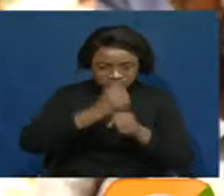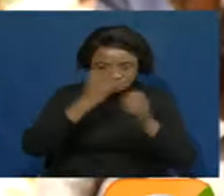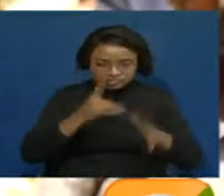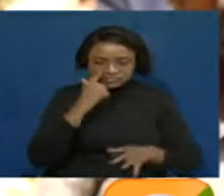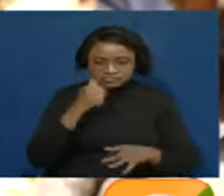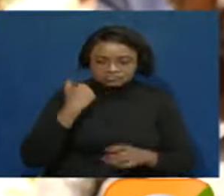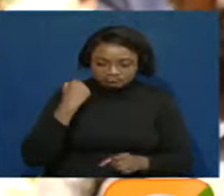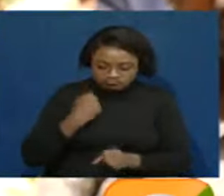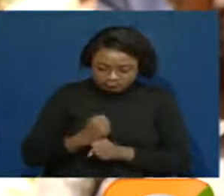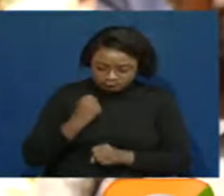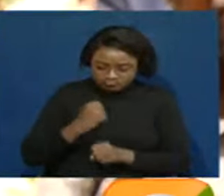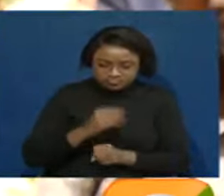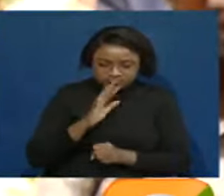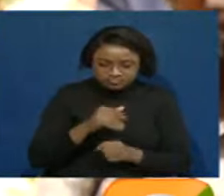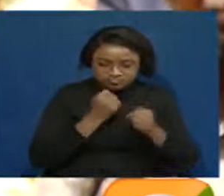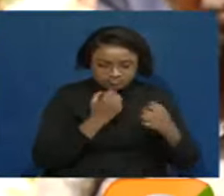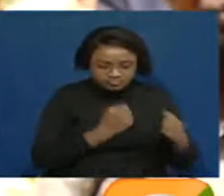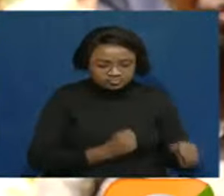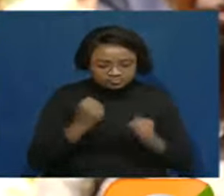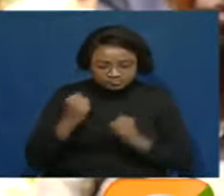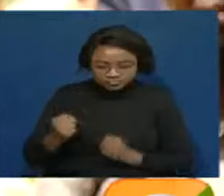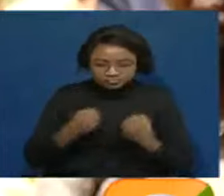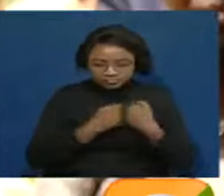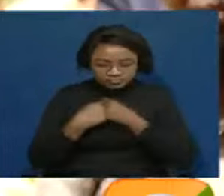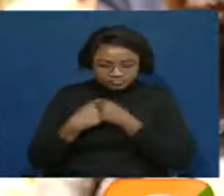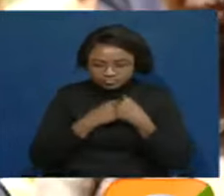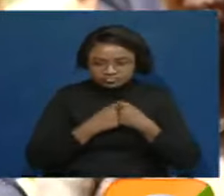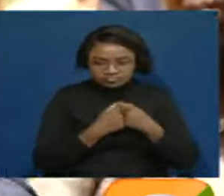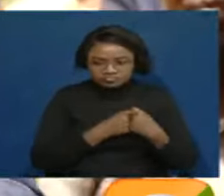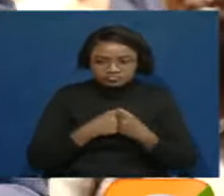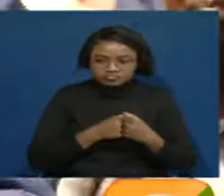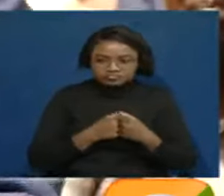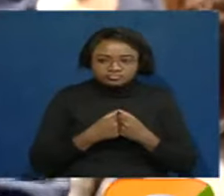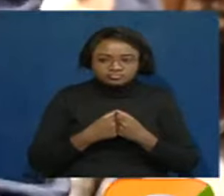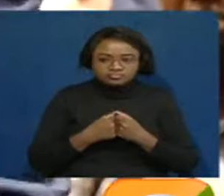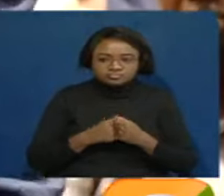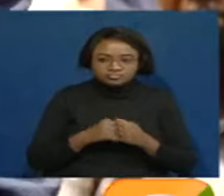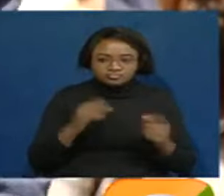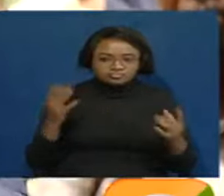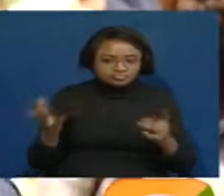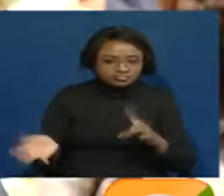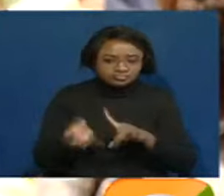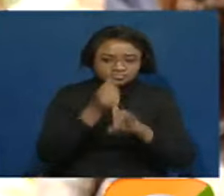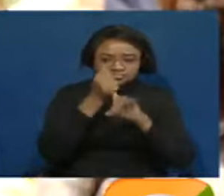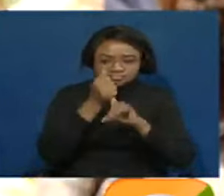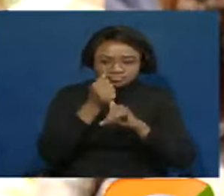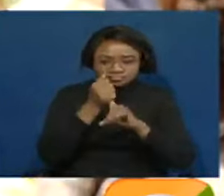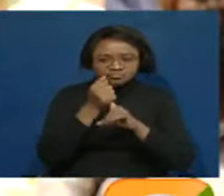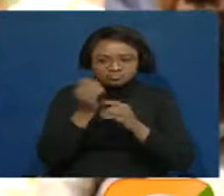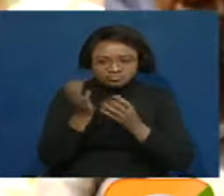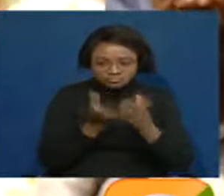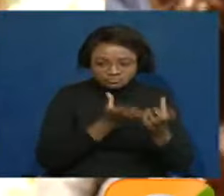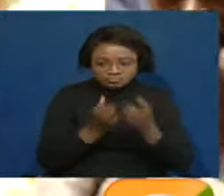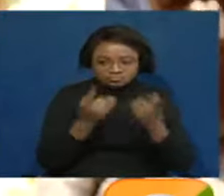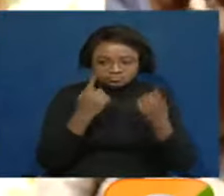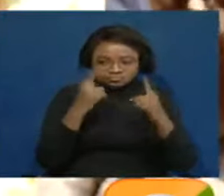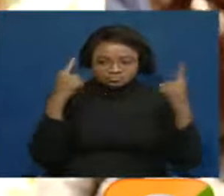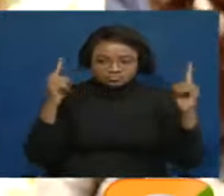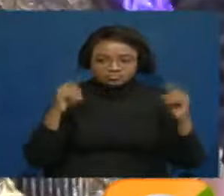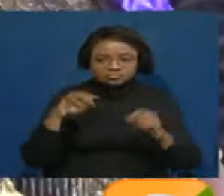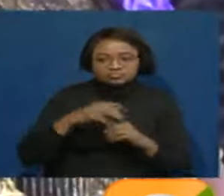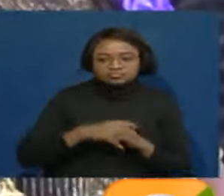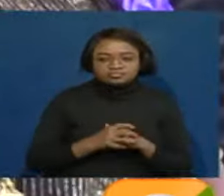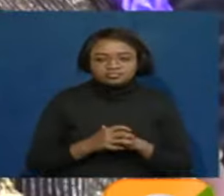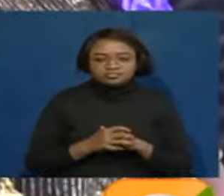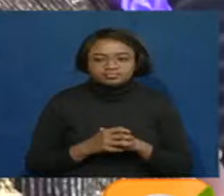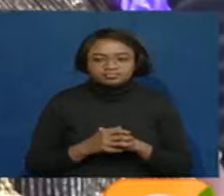the hardships of the aftermath of our freedom struggle to the pinnacle of professional business and political success.